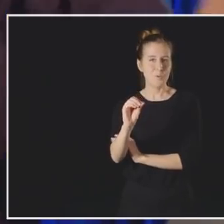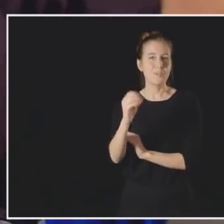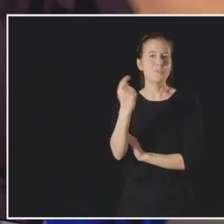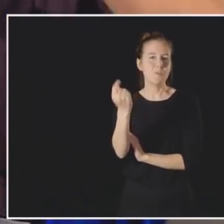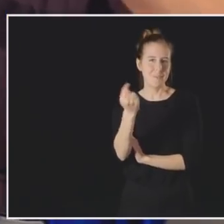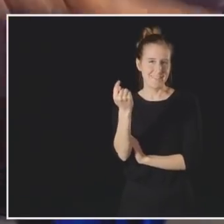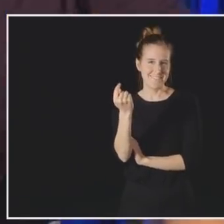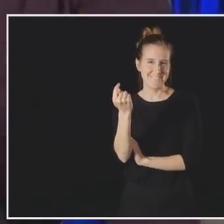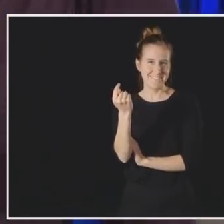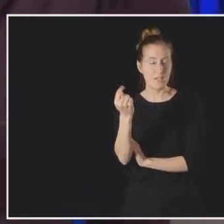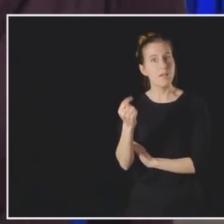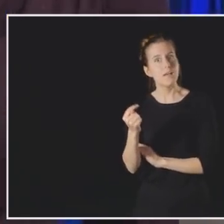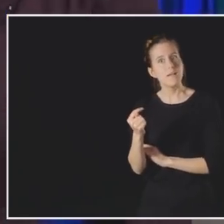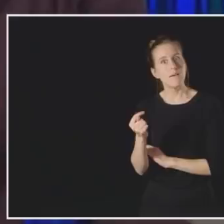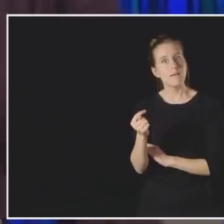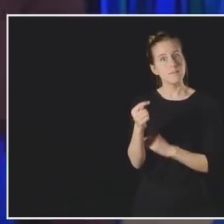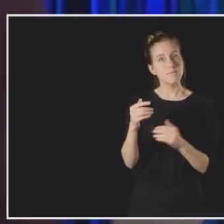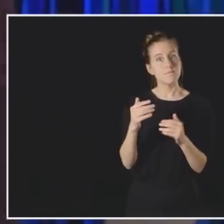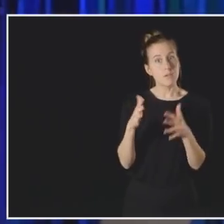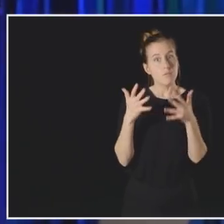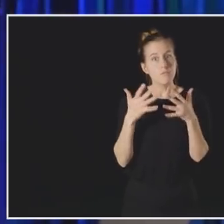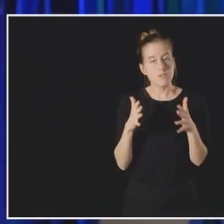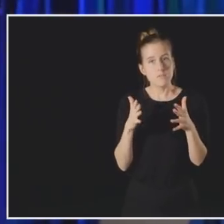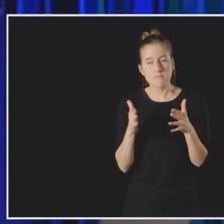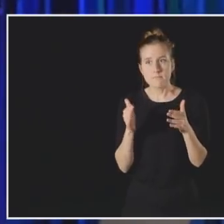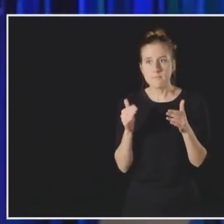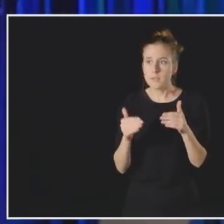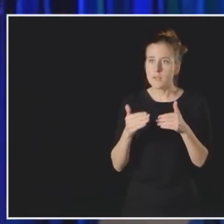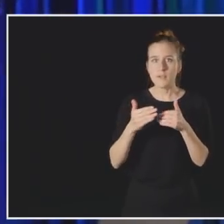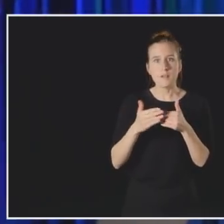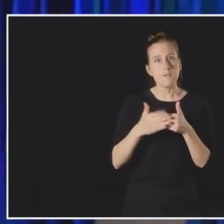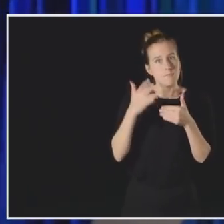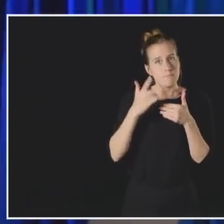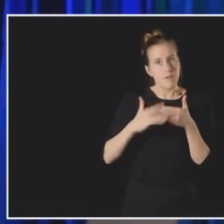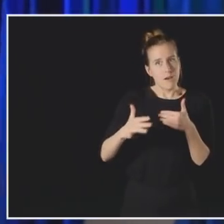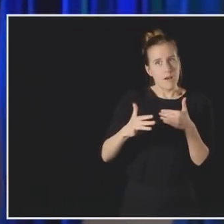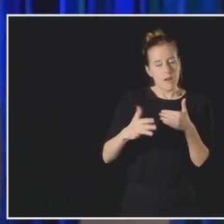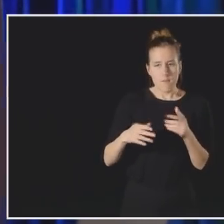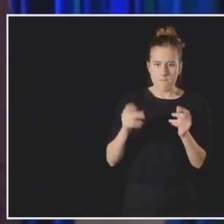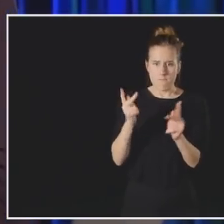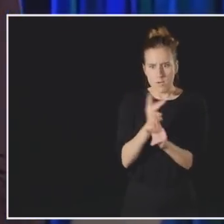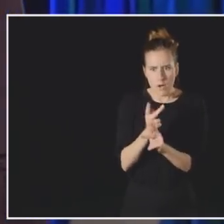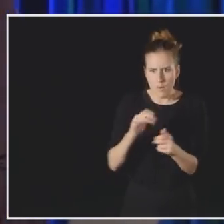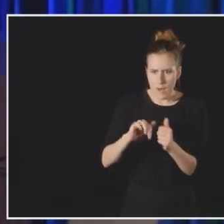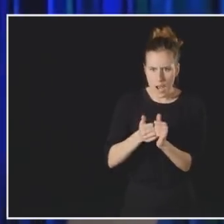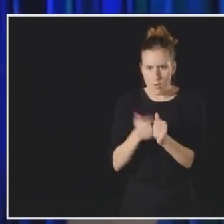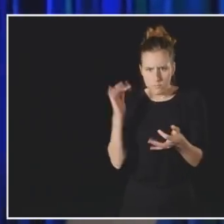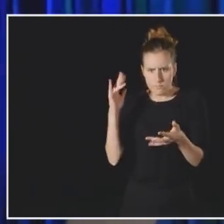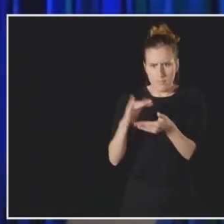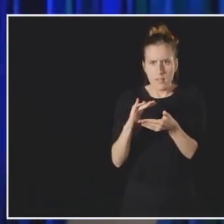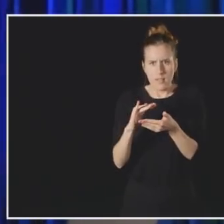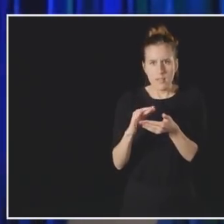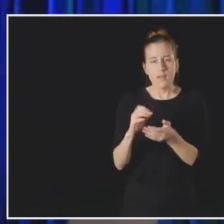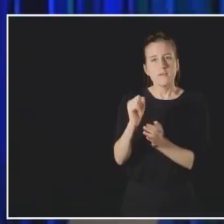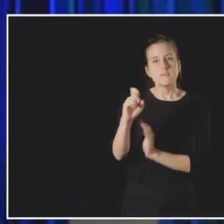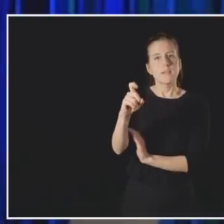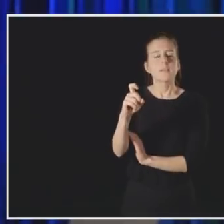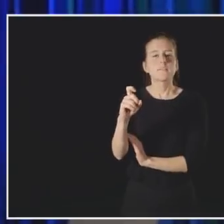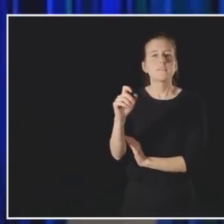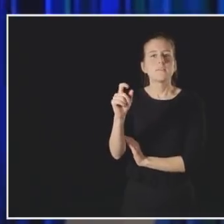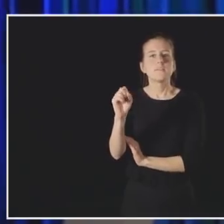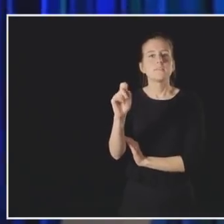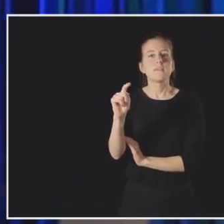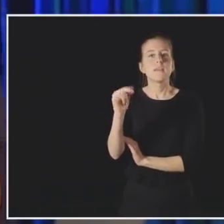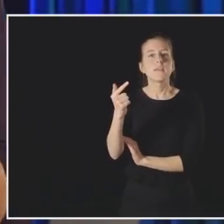Taco Tuesday, which led me to an ongoing journey of normalizing sexual stigmas. As you'll